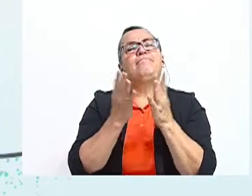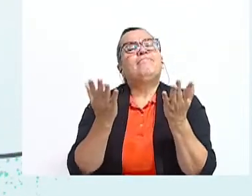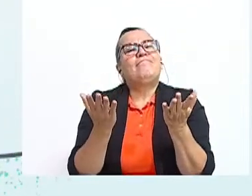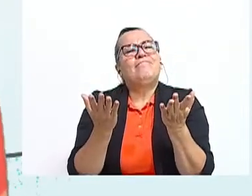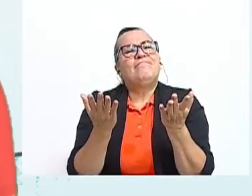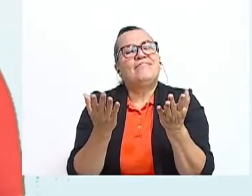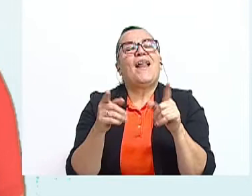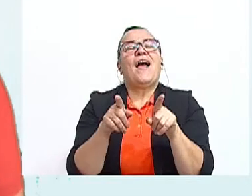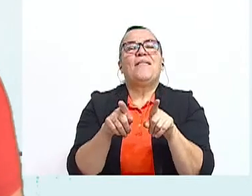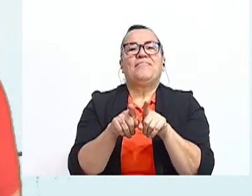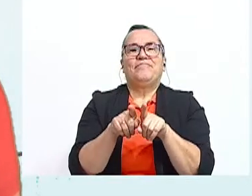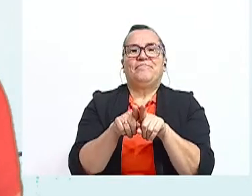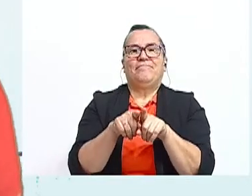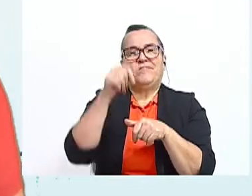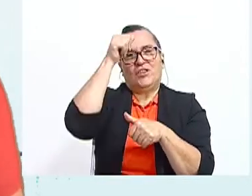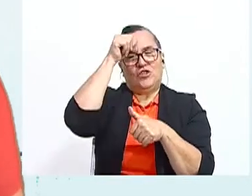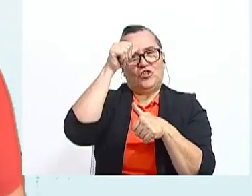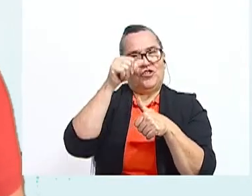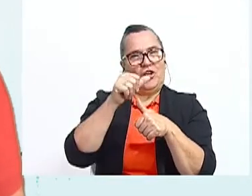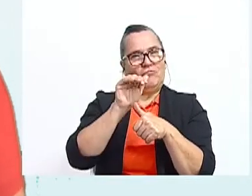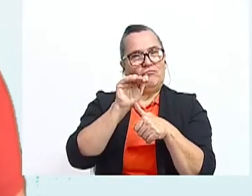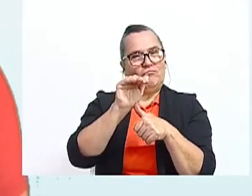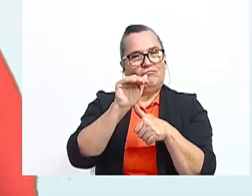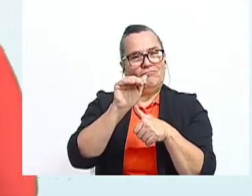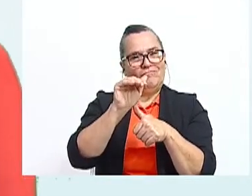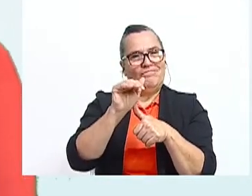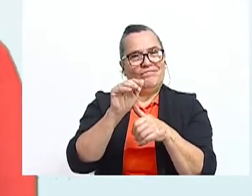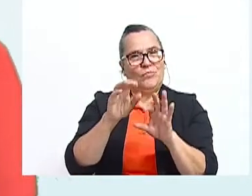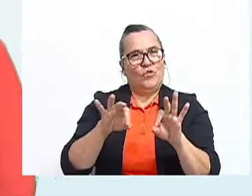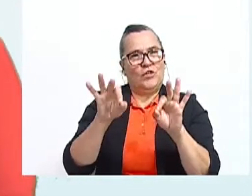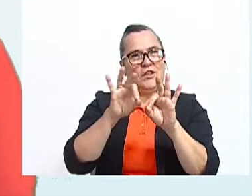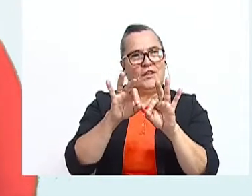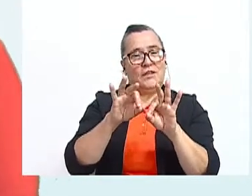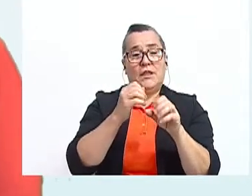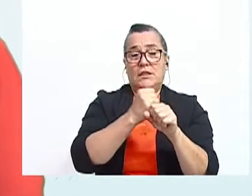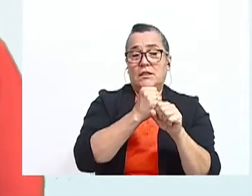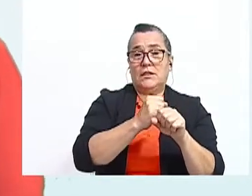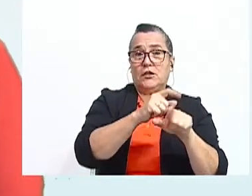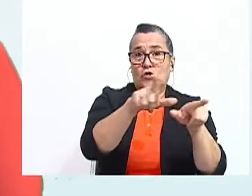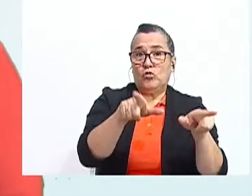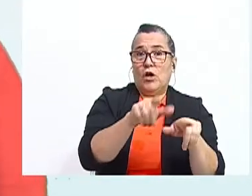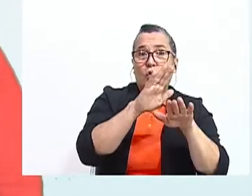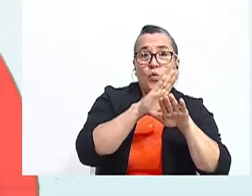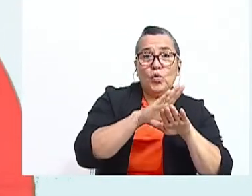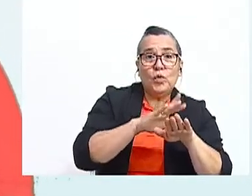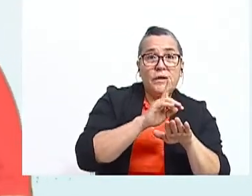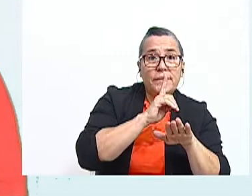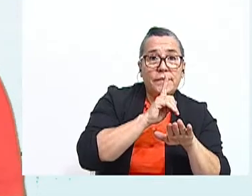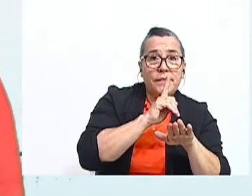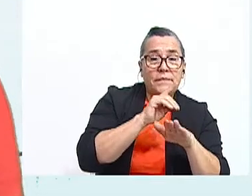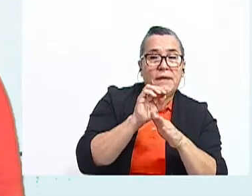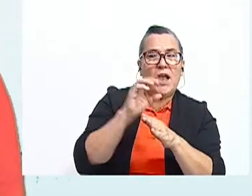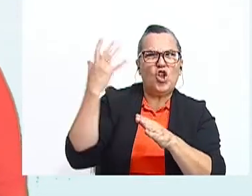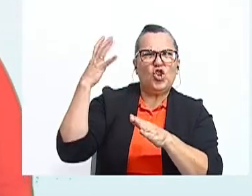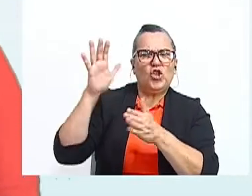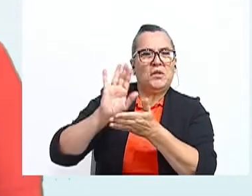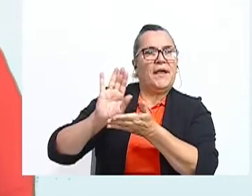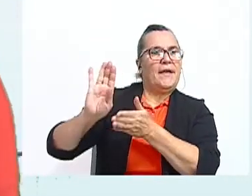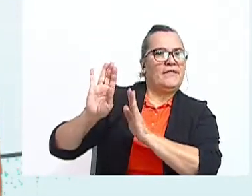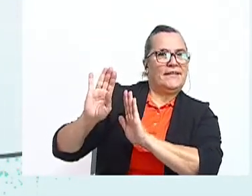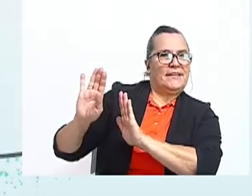And I'm going to remind you some important things. Try to work in a quiet place, avoid loud